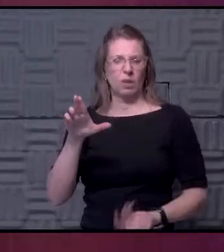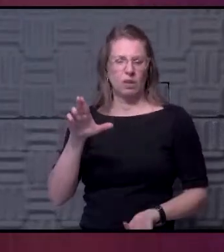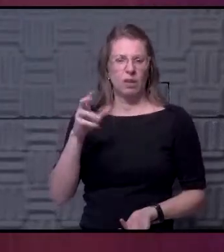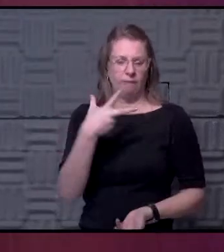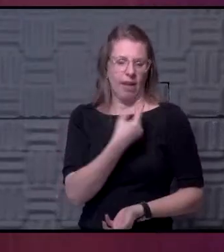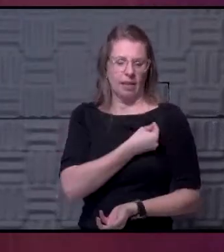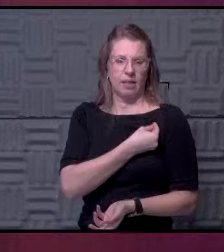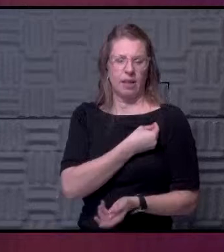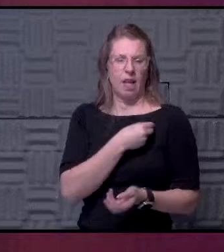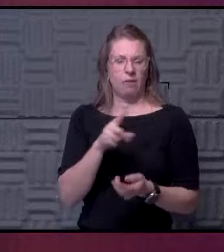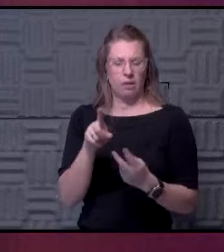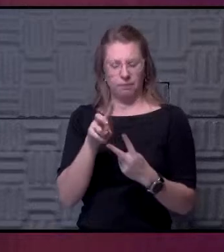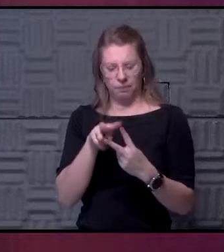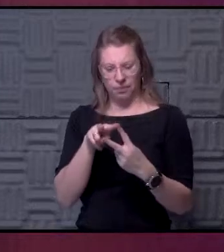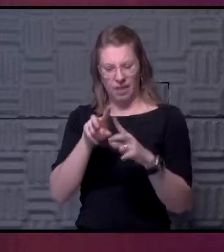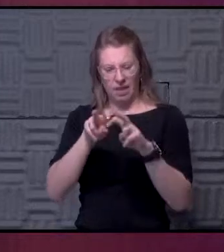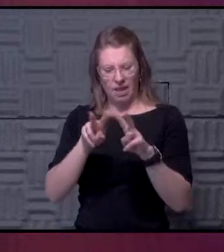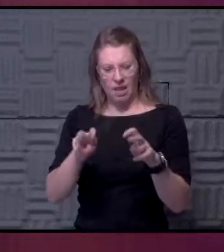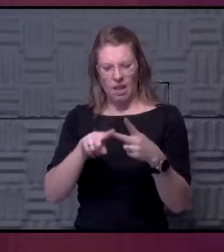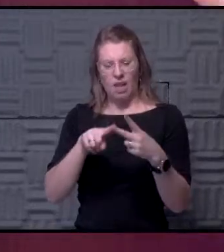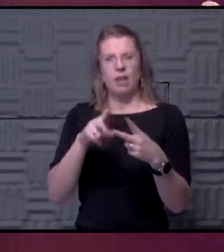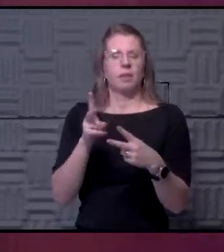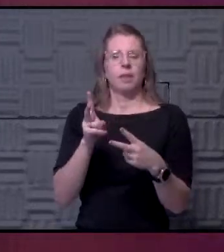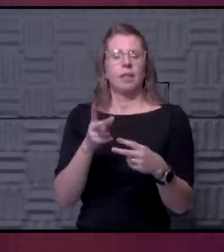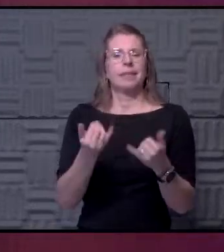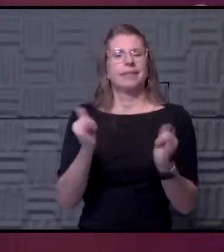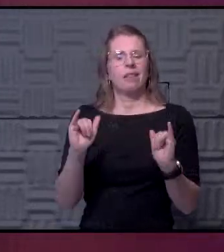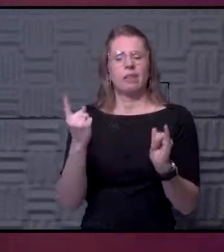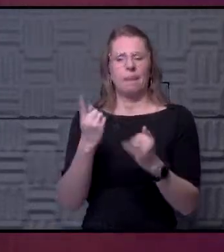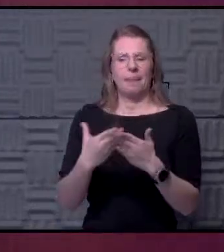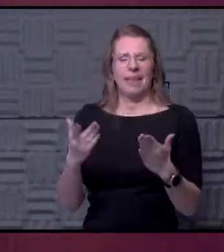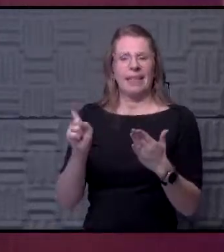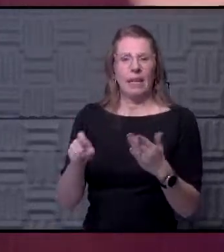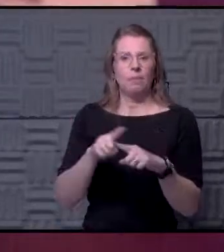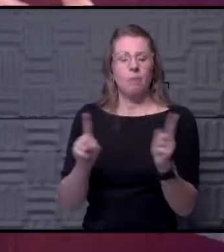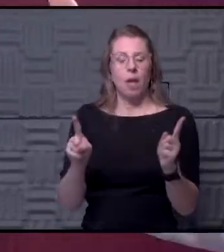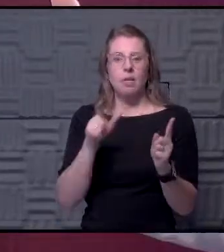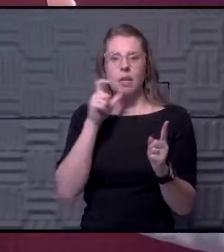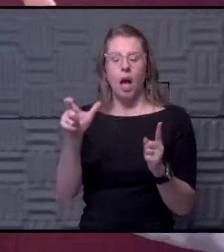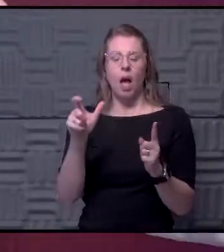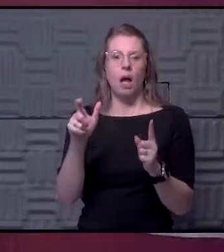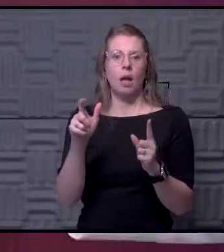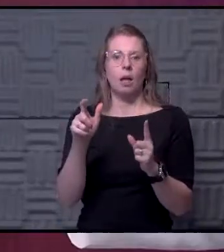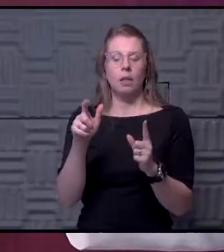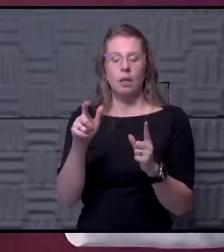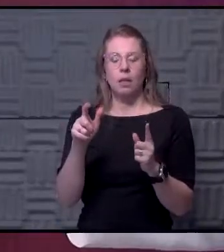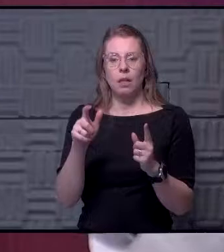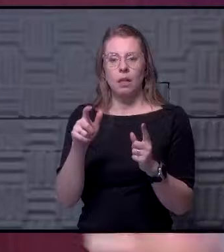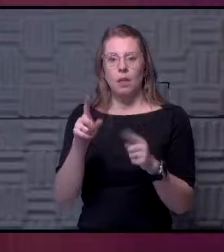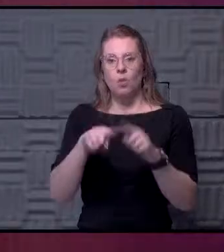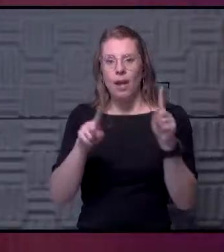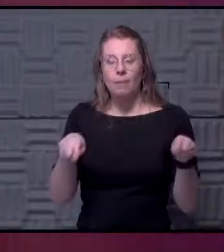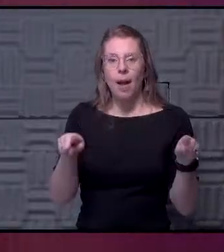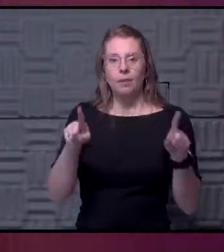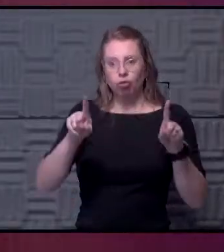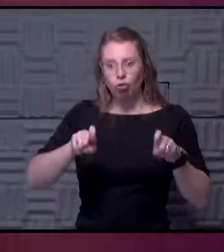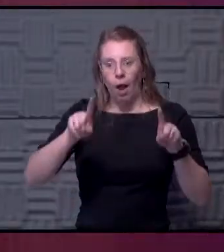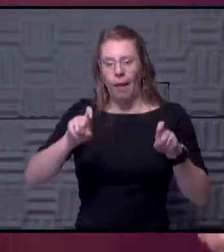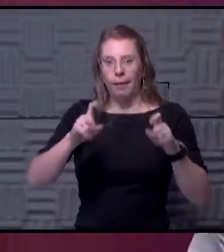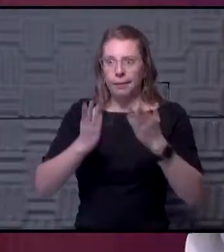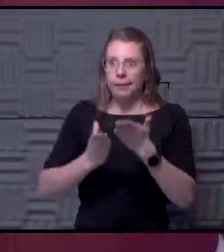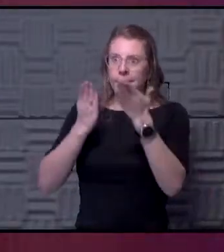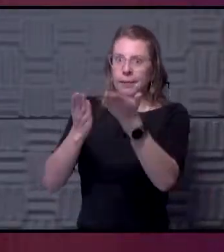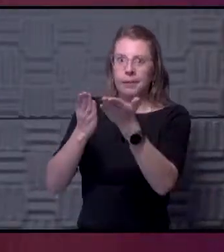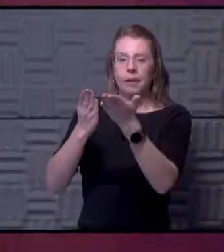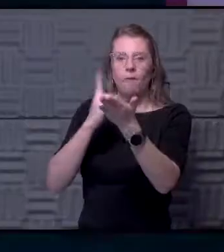look, there was something else they had to do. But they still had to do something, but it wasn't the large-scale randomized trials. Comments, guys? Thoughts about that?